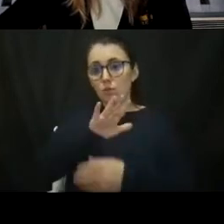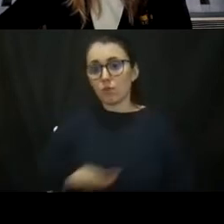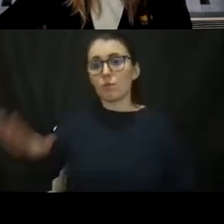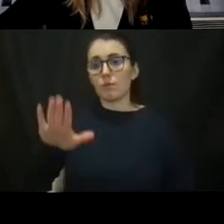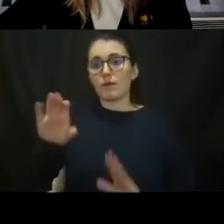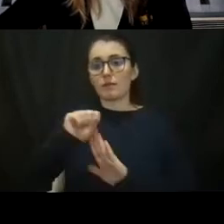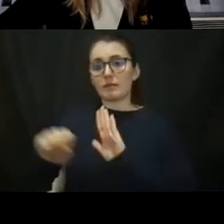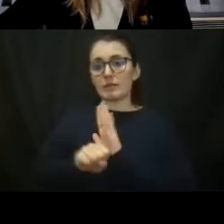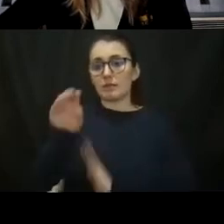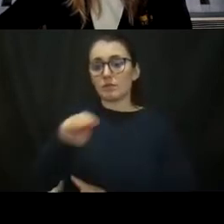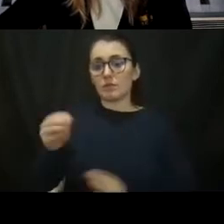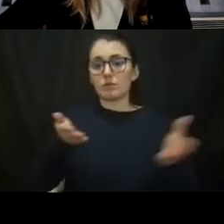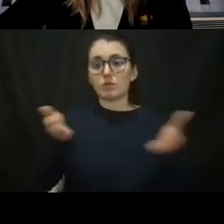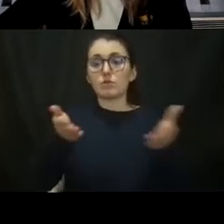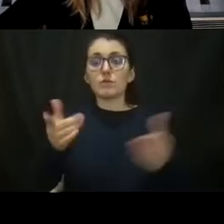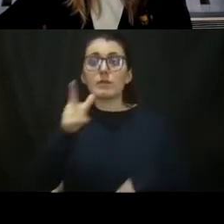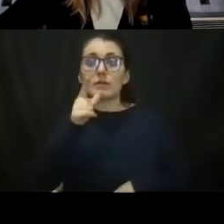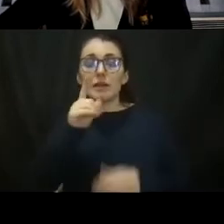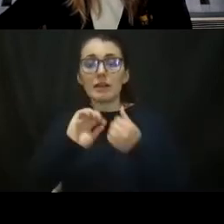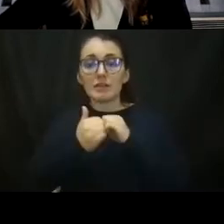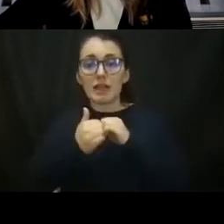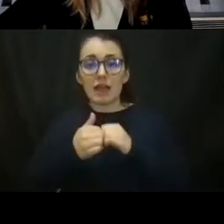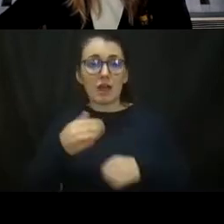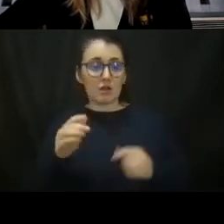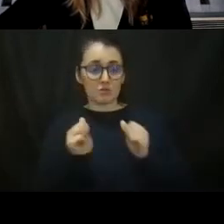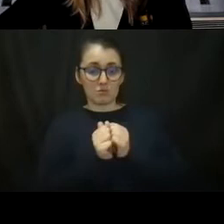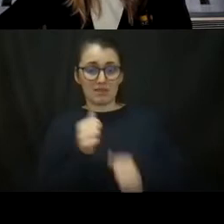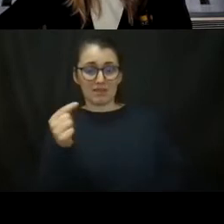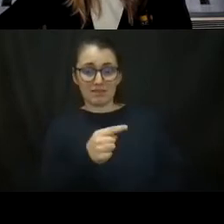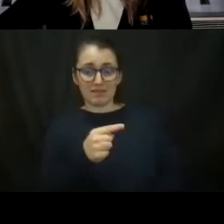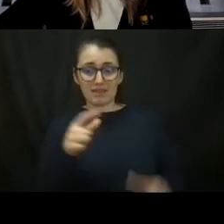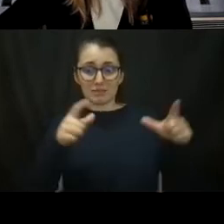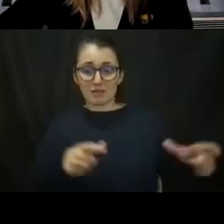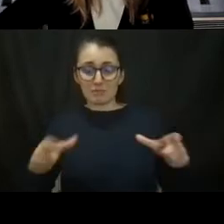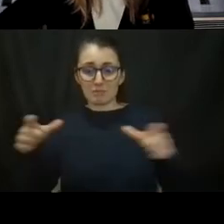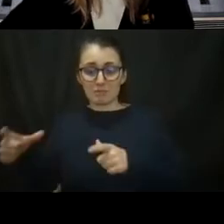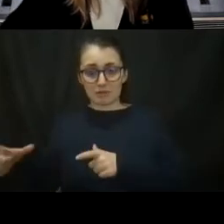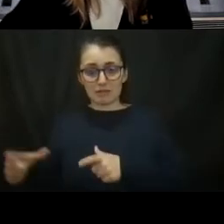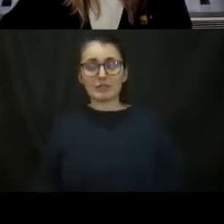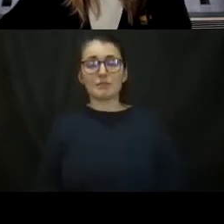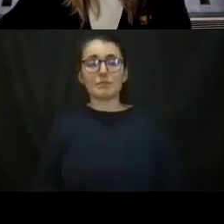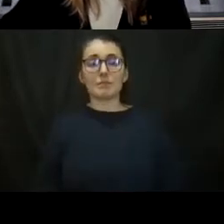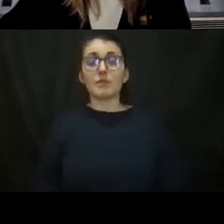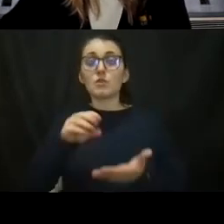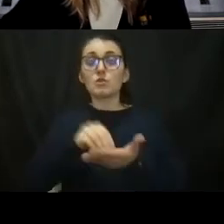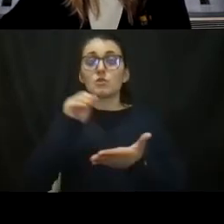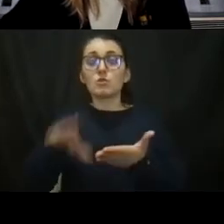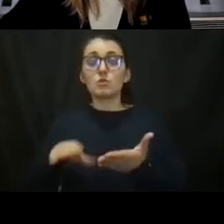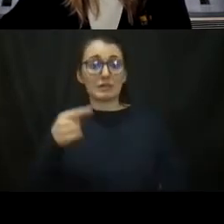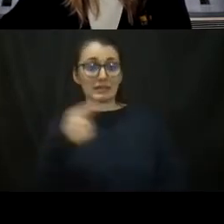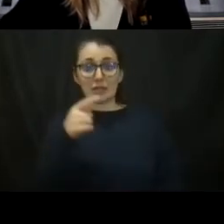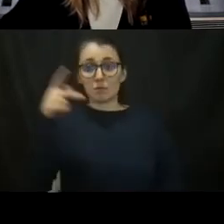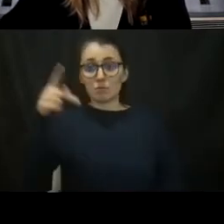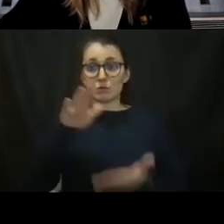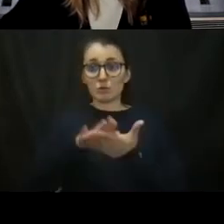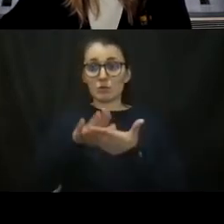lunch to hundreds of students on polystyrene foam plates and trays. The students at Sunnyside wrote to their